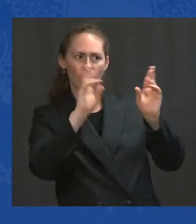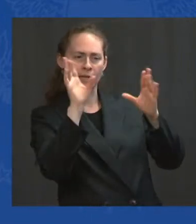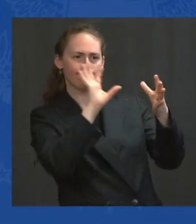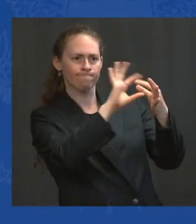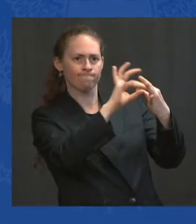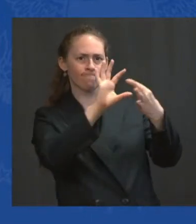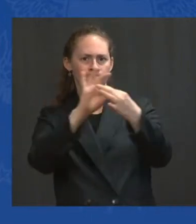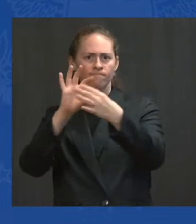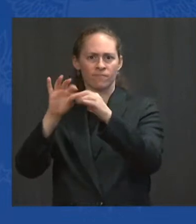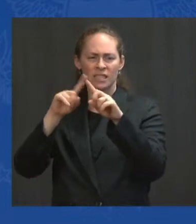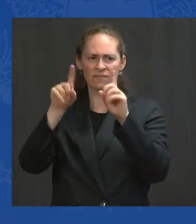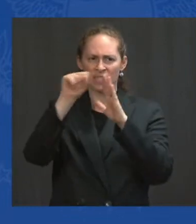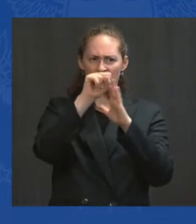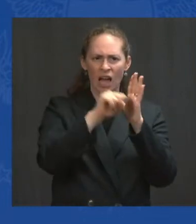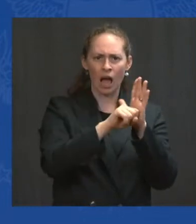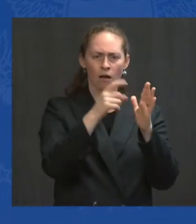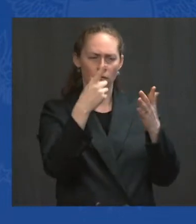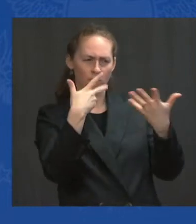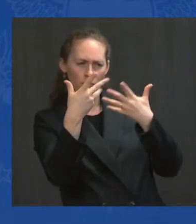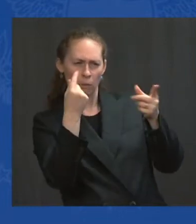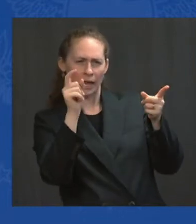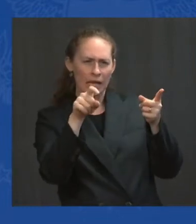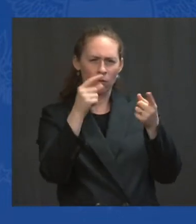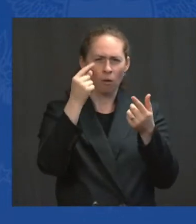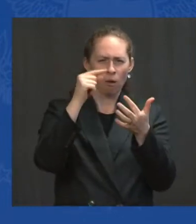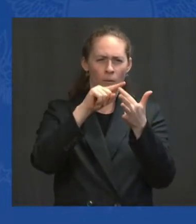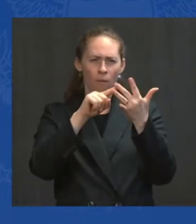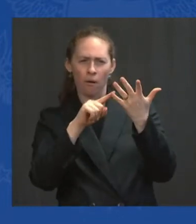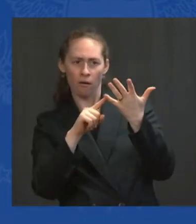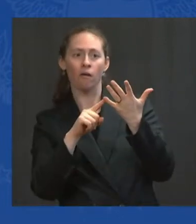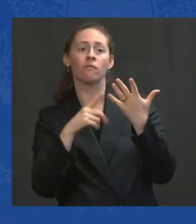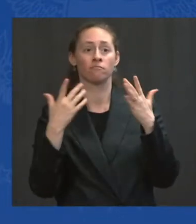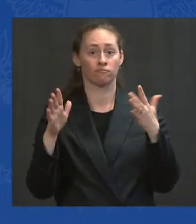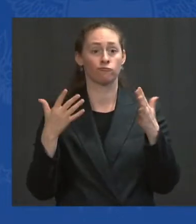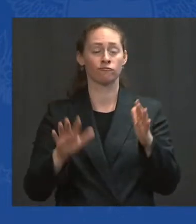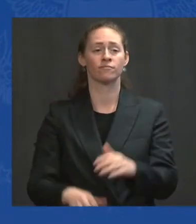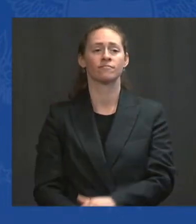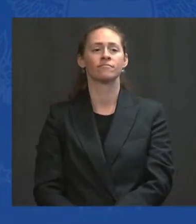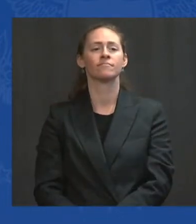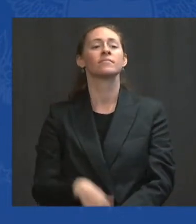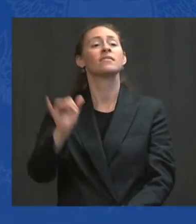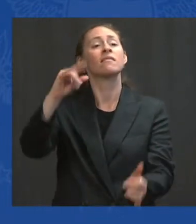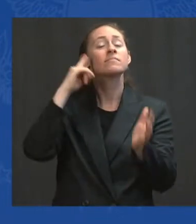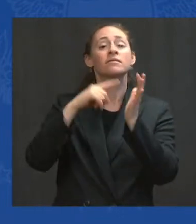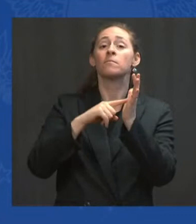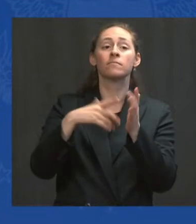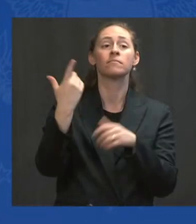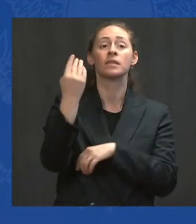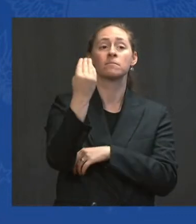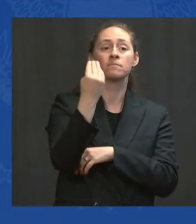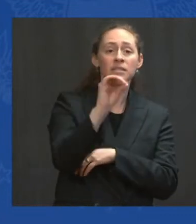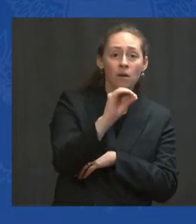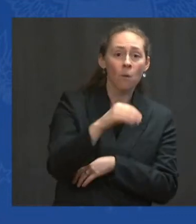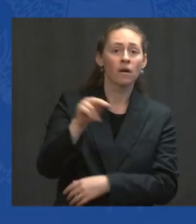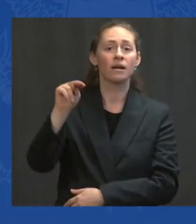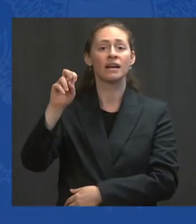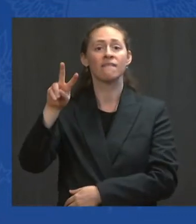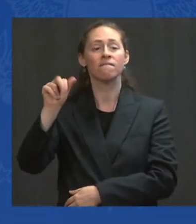needs. This includes states such as Missouri, Nevada, Illinois, and